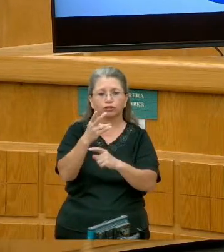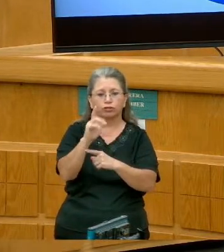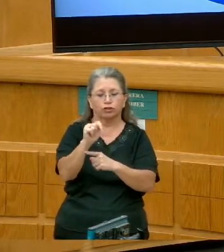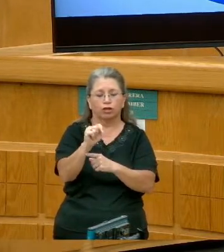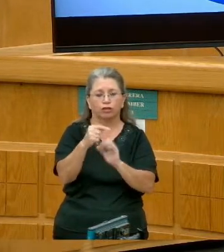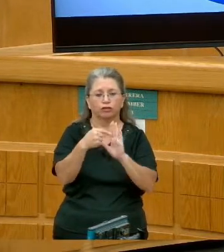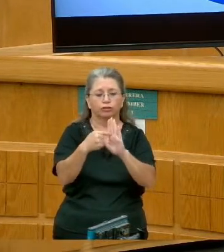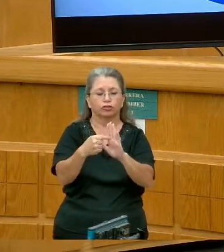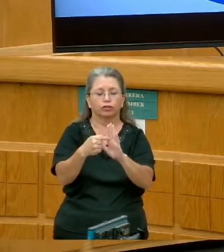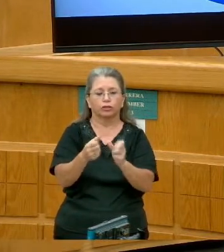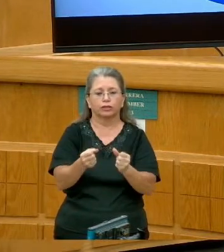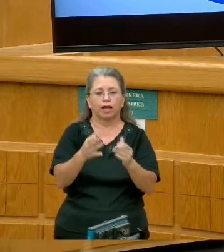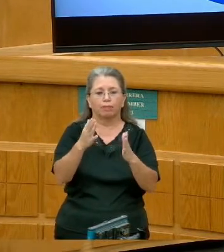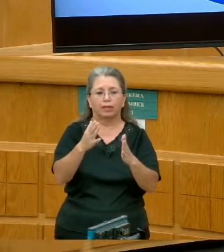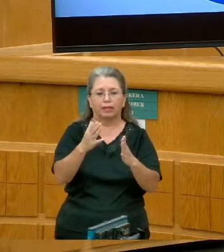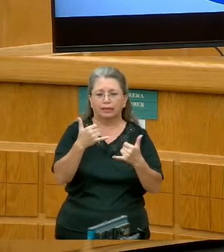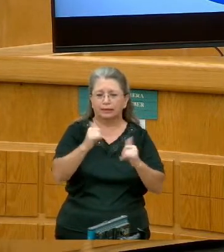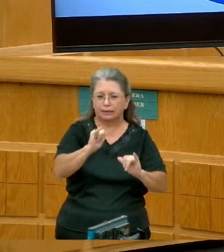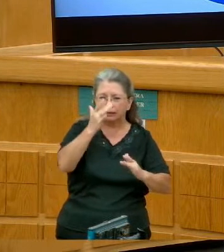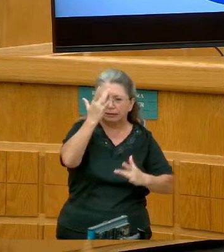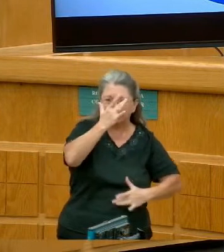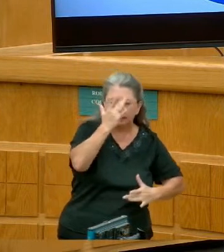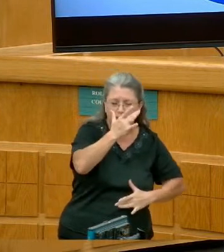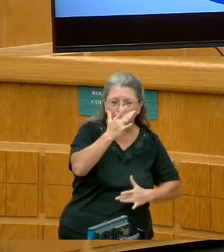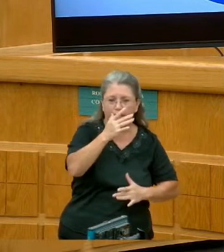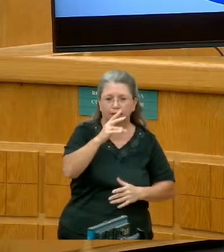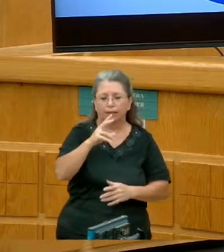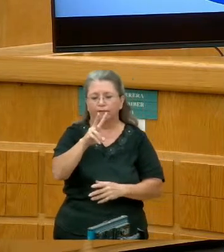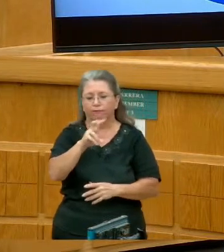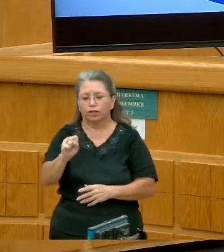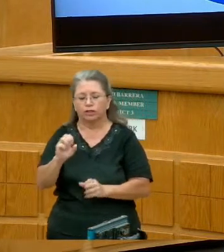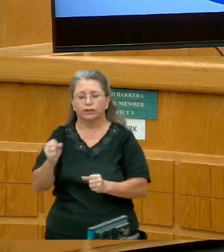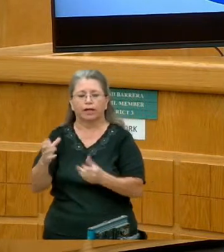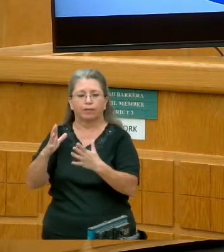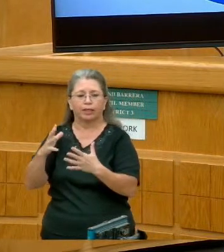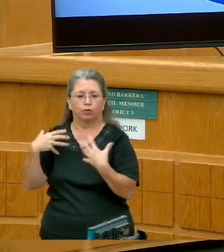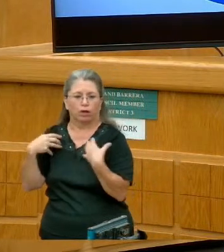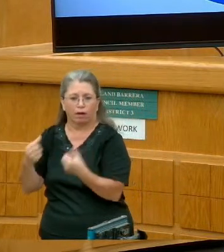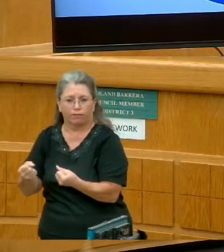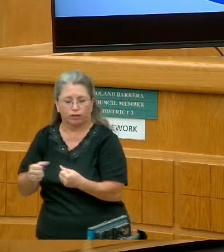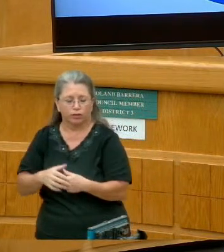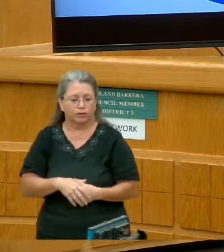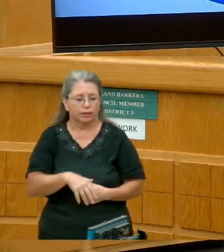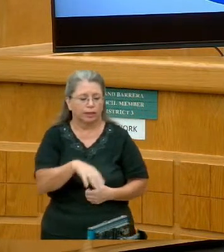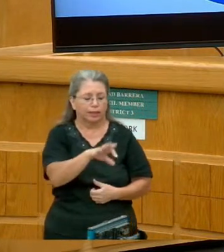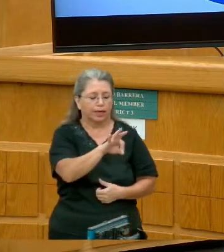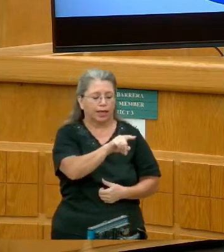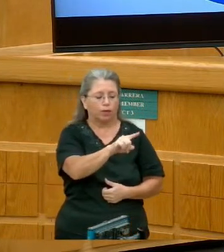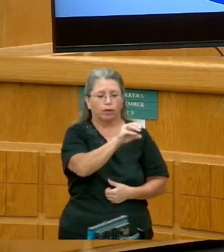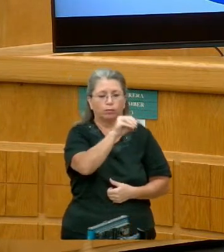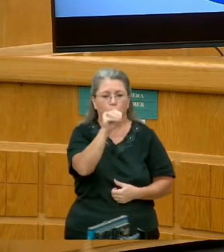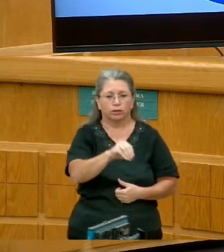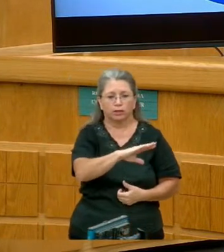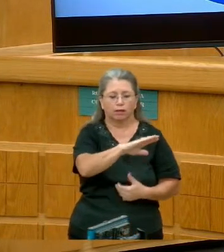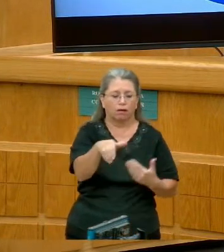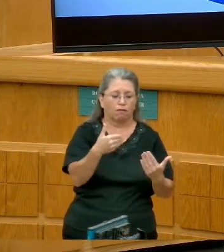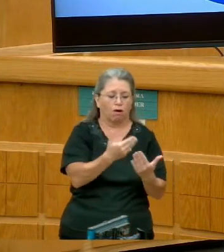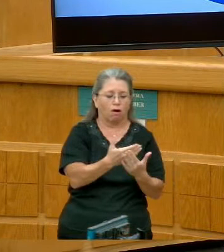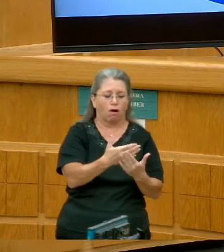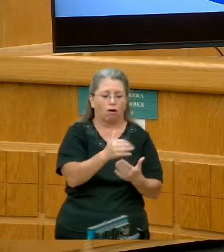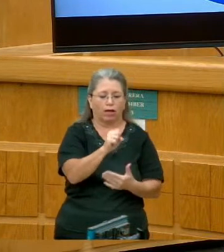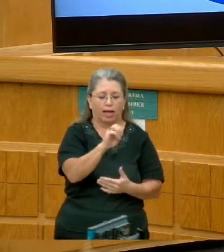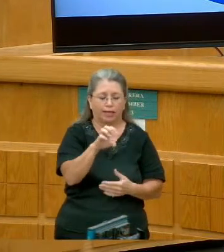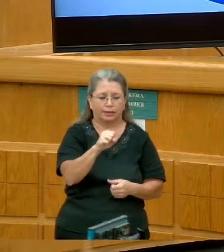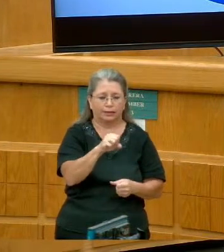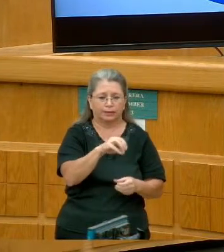cases in relationship to the recovered, and this is still pretty high for active cases. 91% of all the COVID cases in